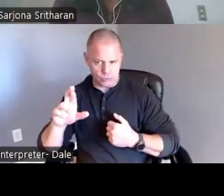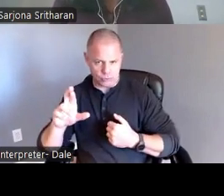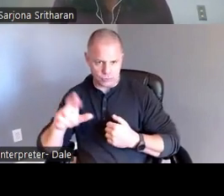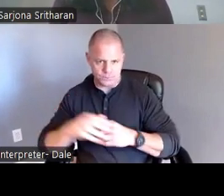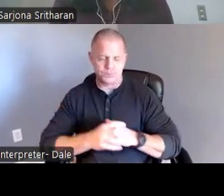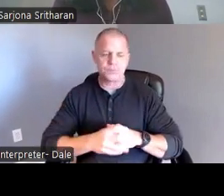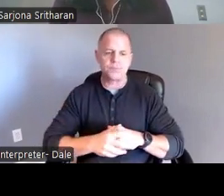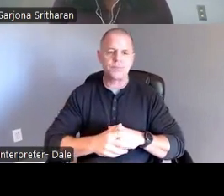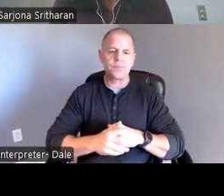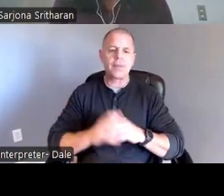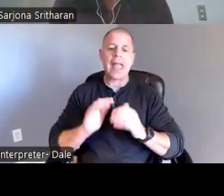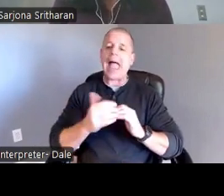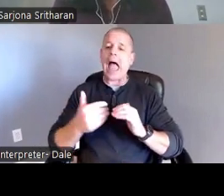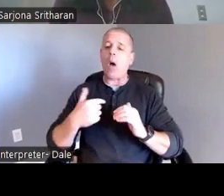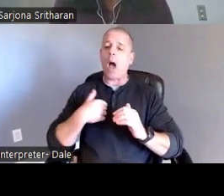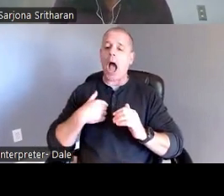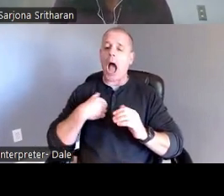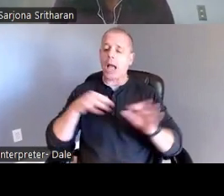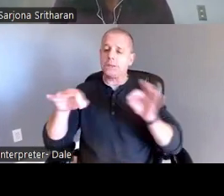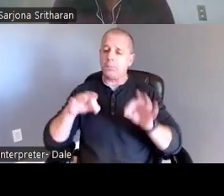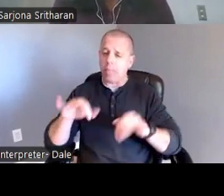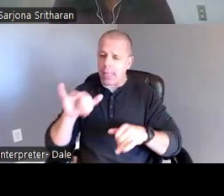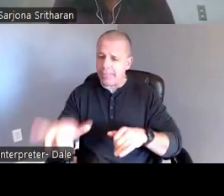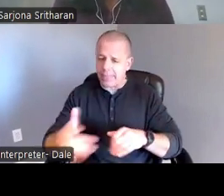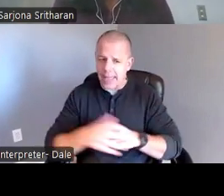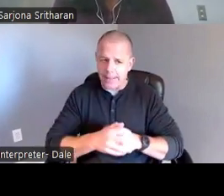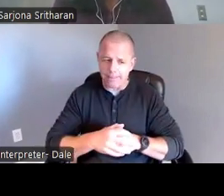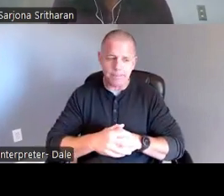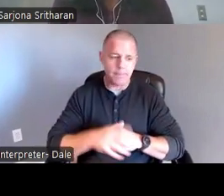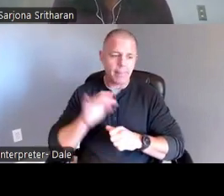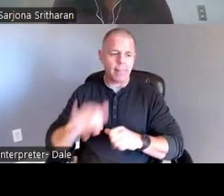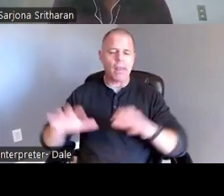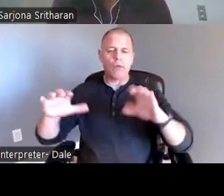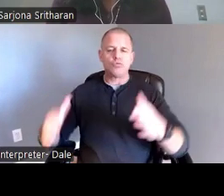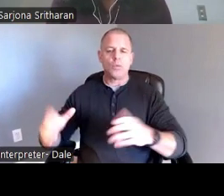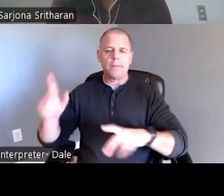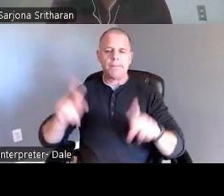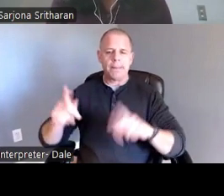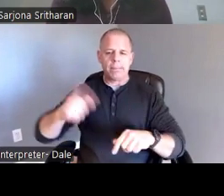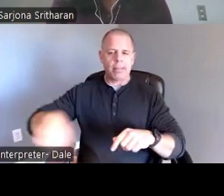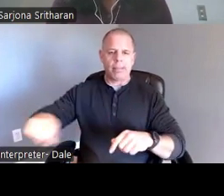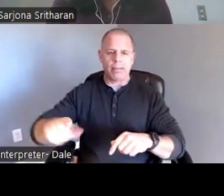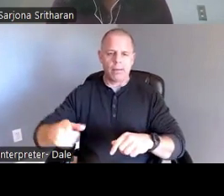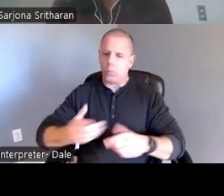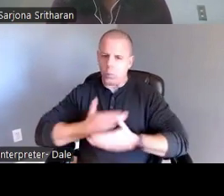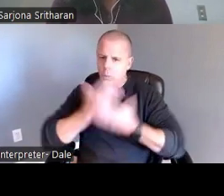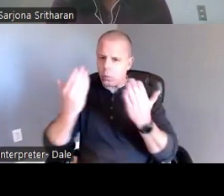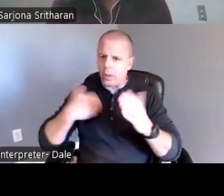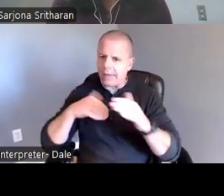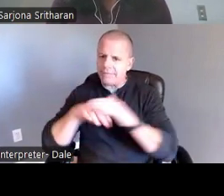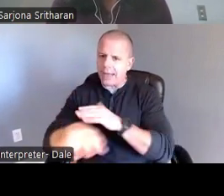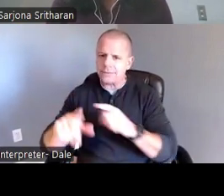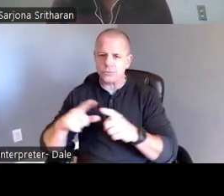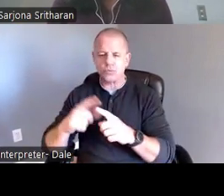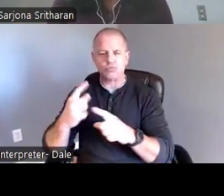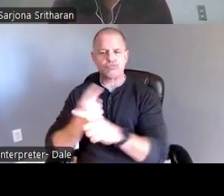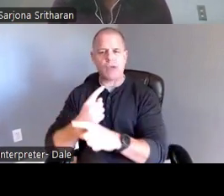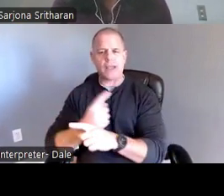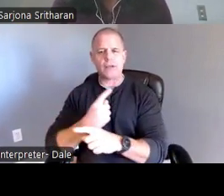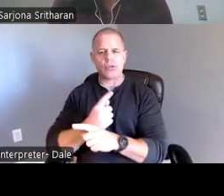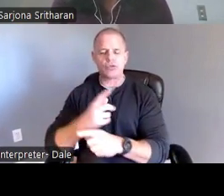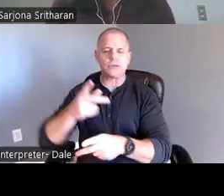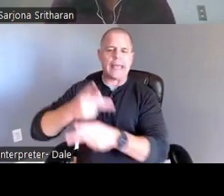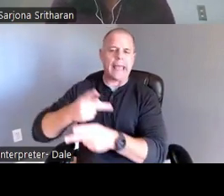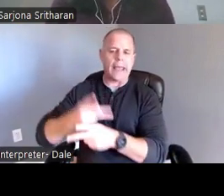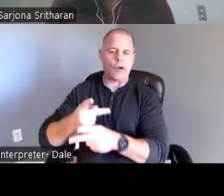I rationalized this was that like these are the groups of people who don't have access to regular primary care. So